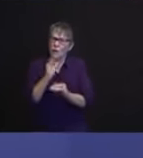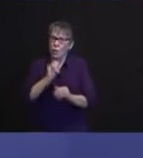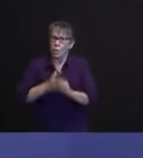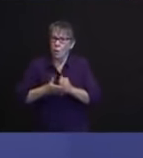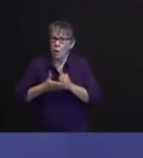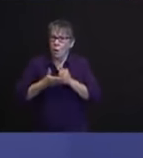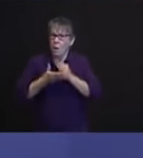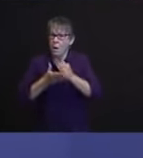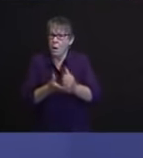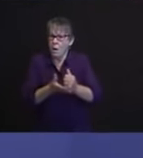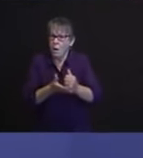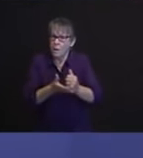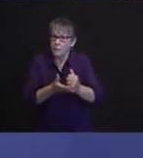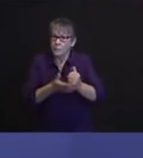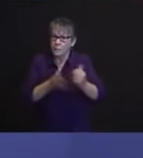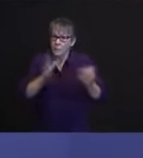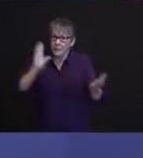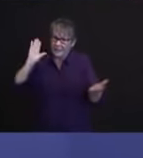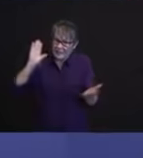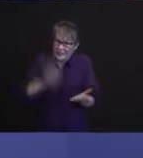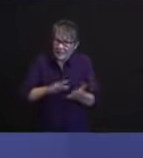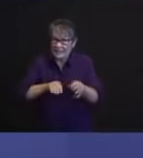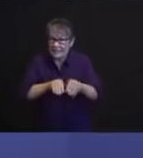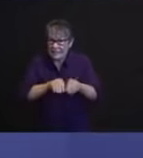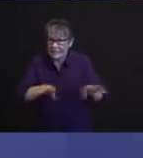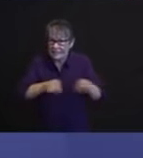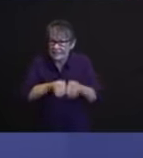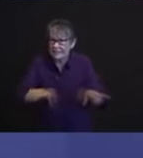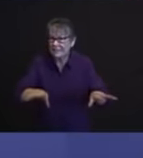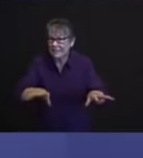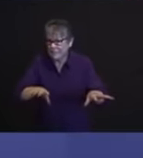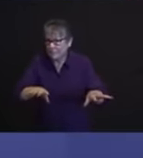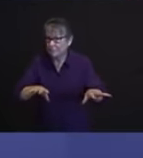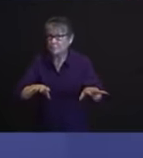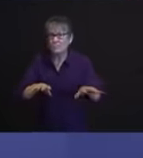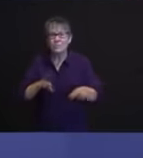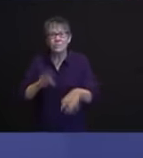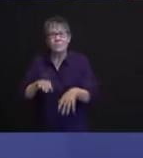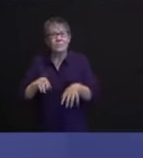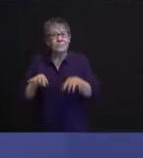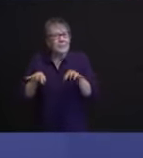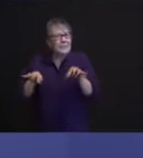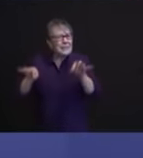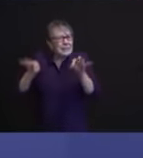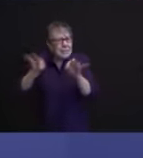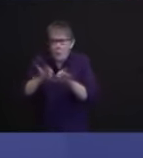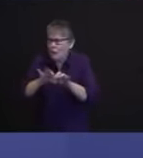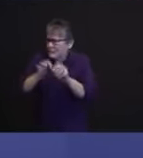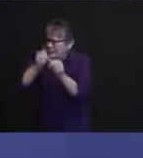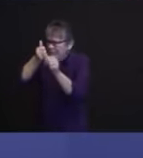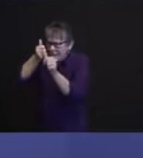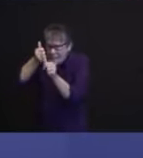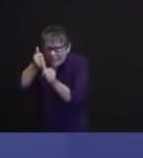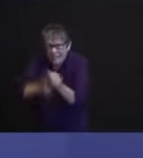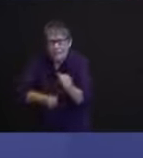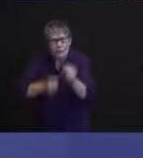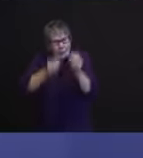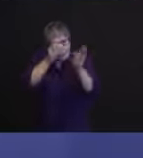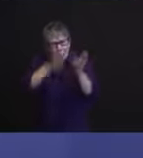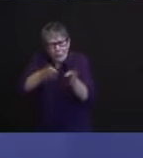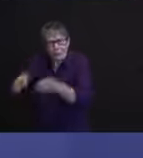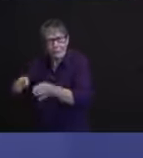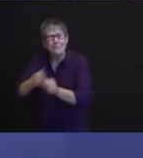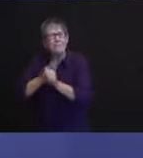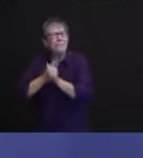vigilance, truly make the difference. This is a team effort, and we need every New Jerseyan's help. Wear a mask indoors